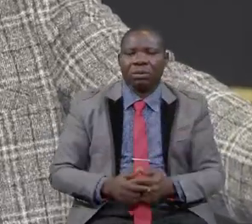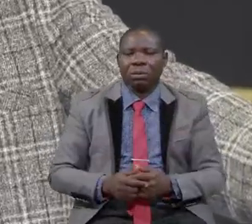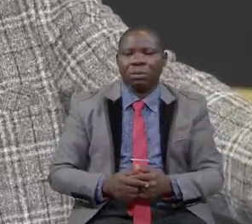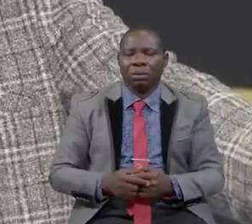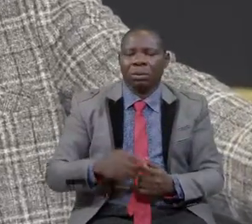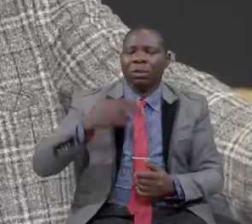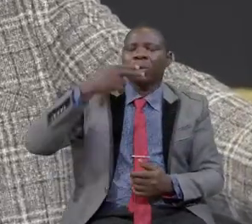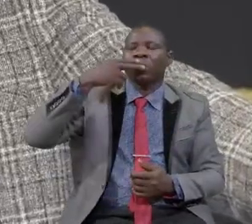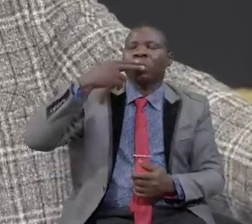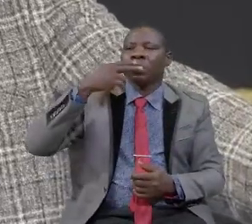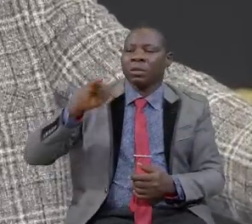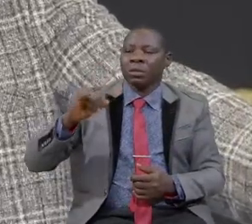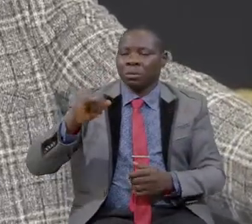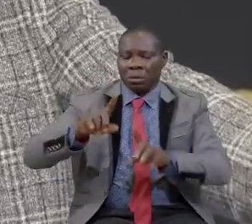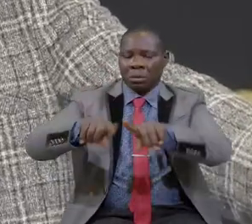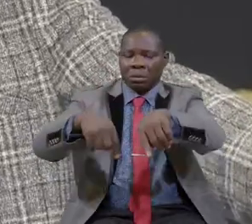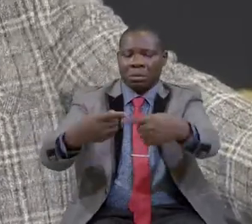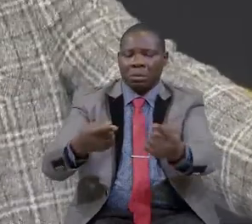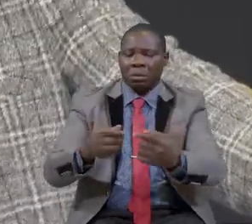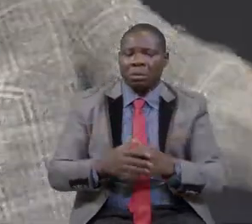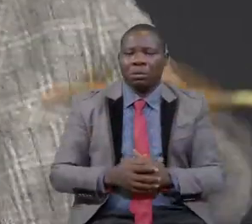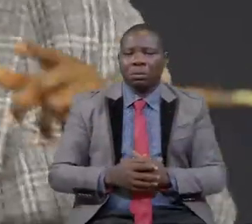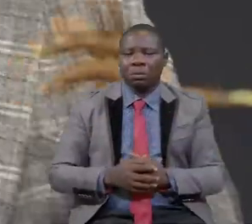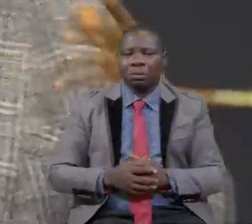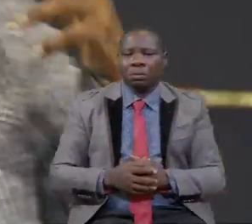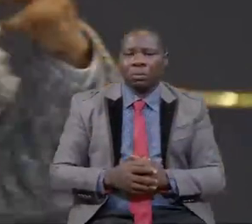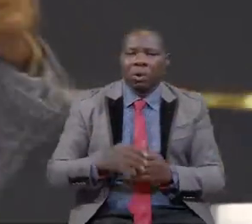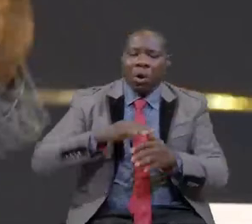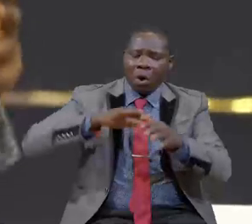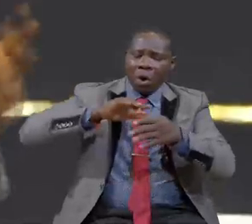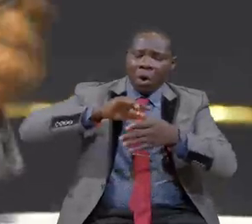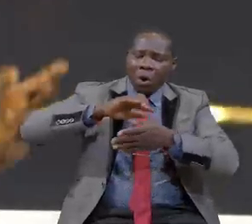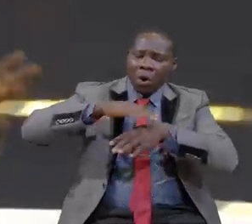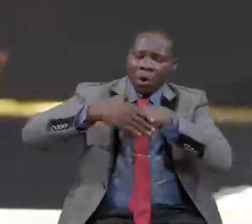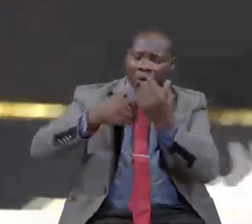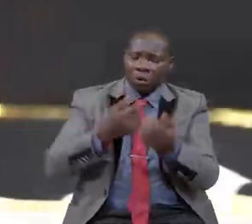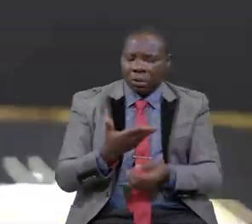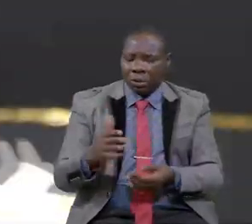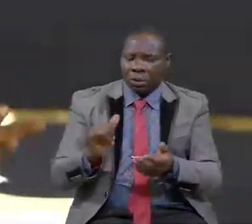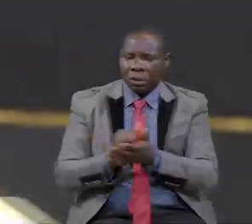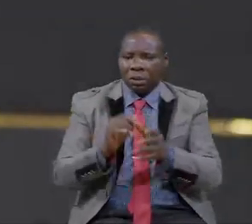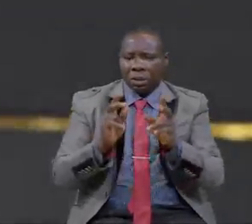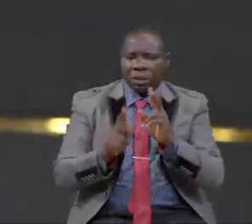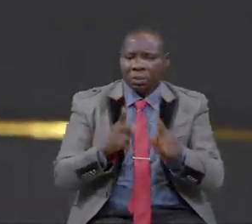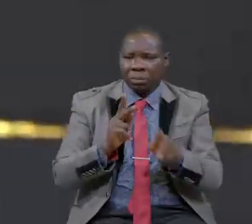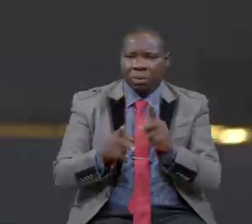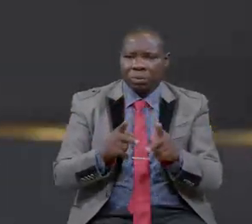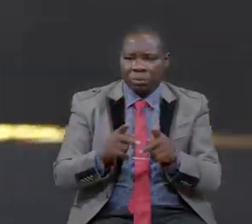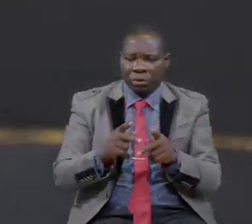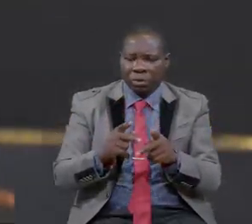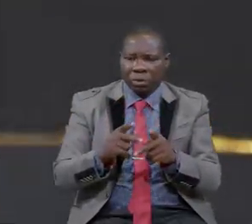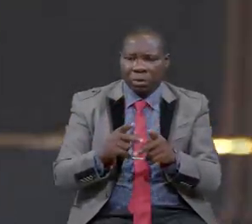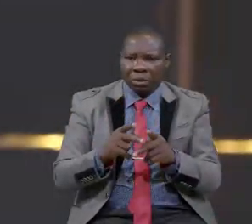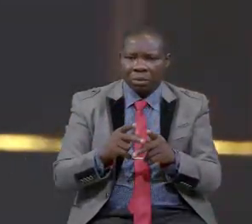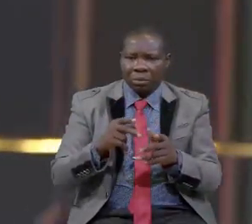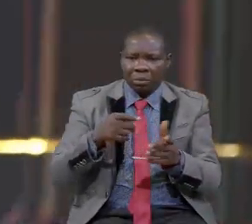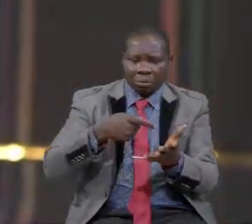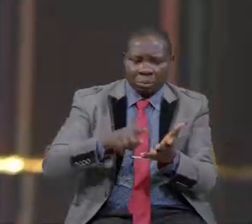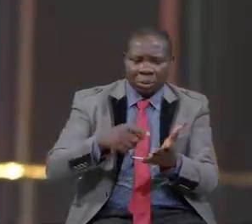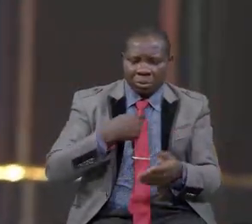Smoking, gone. And all the things that people press me for, I